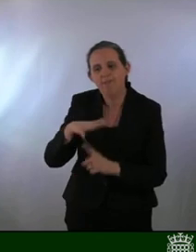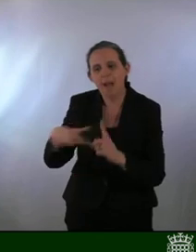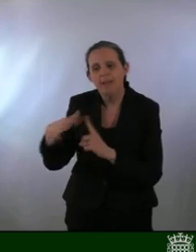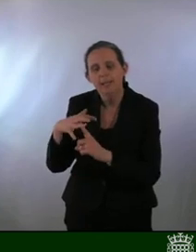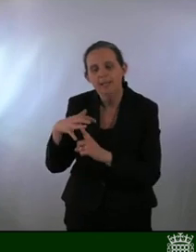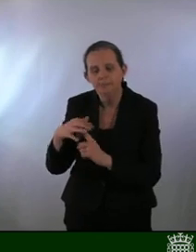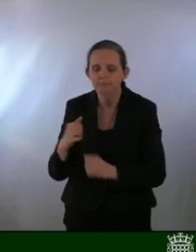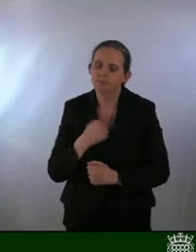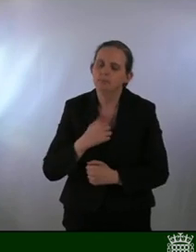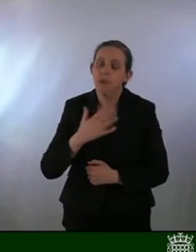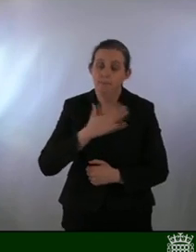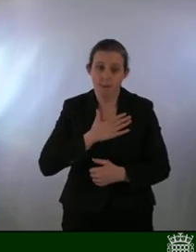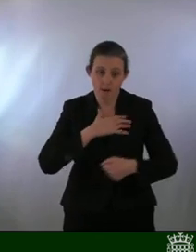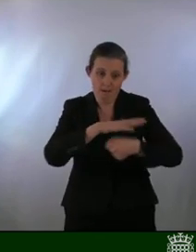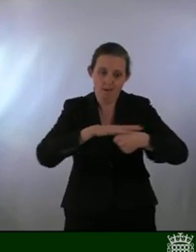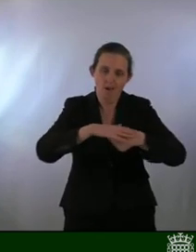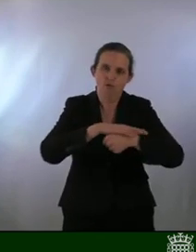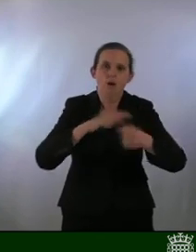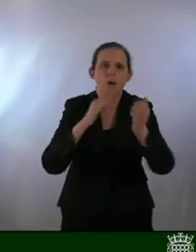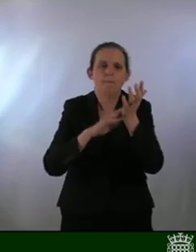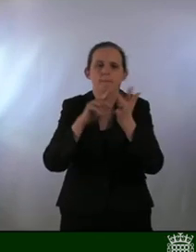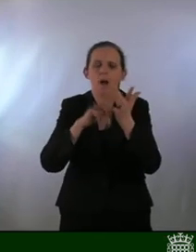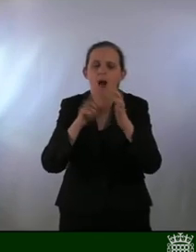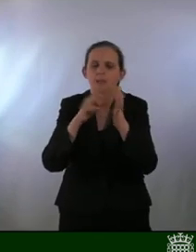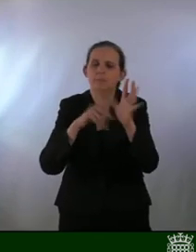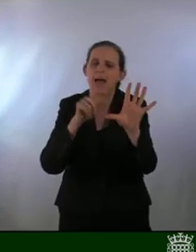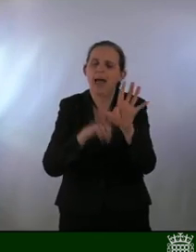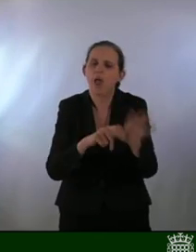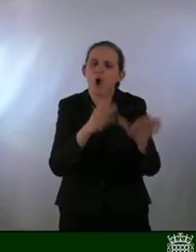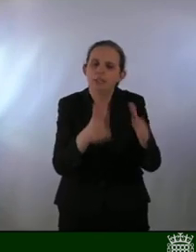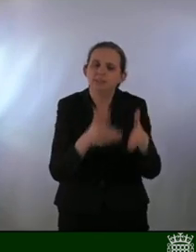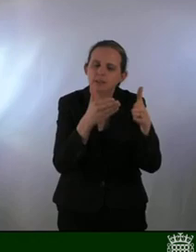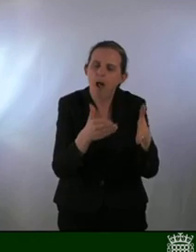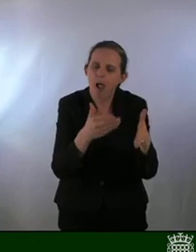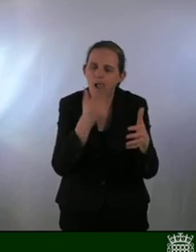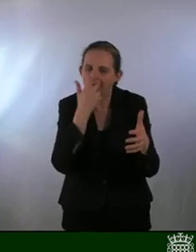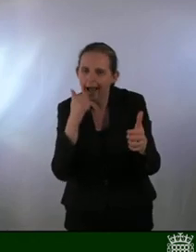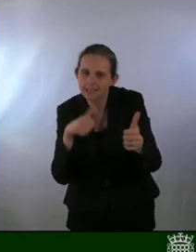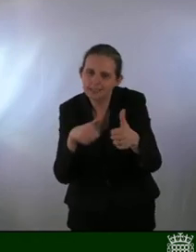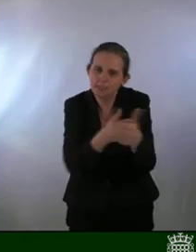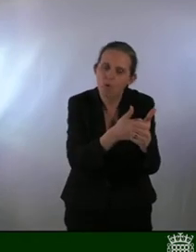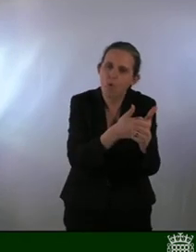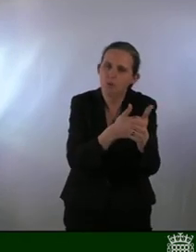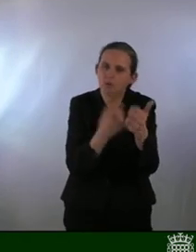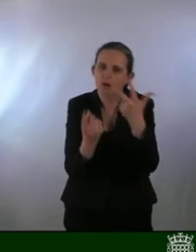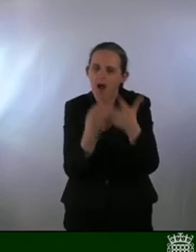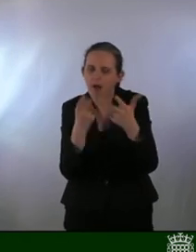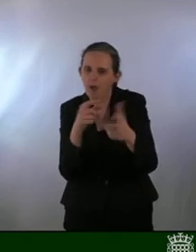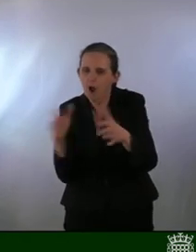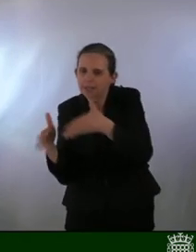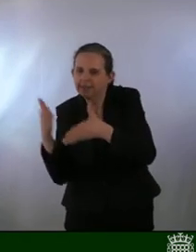my constituency, which can relieve some of the much-needed pressure from the Royal London Hospital? And can the Secretary of